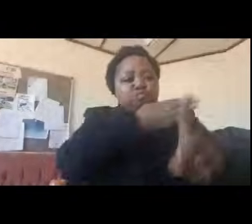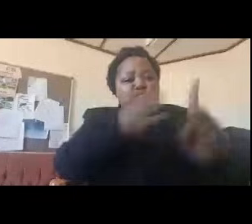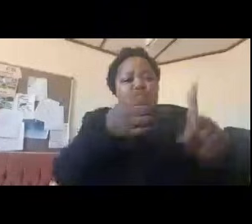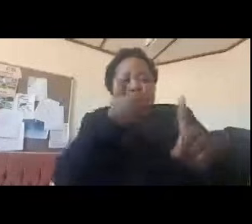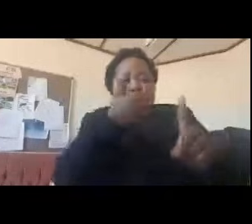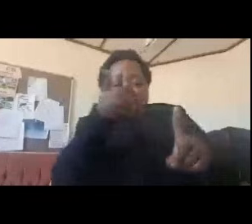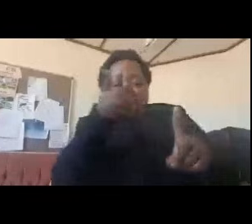not taking the medicine.